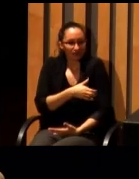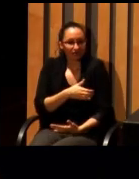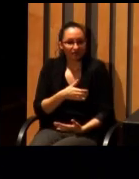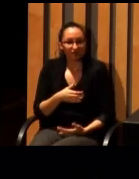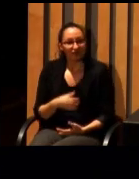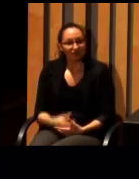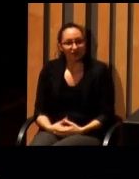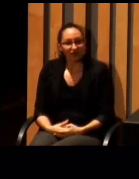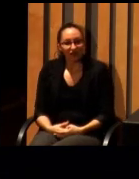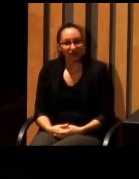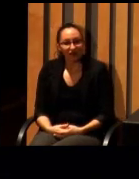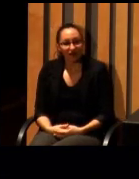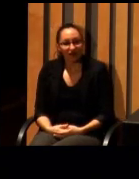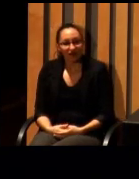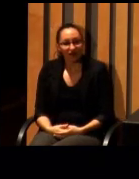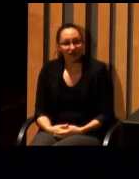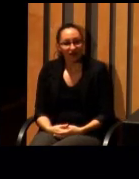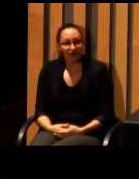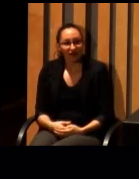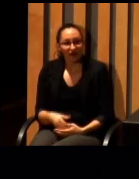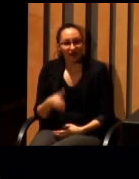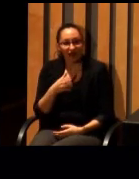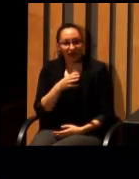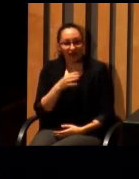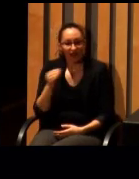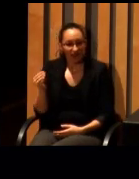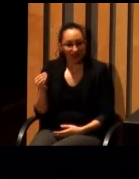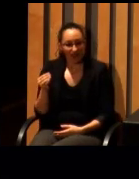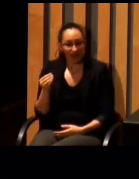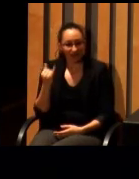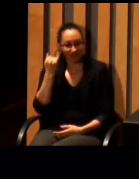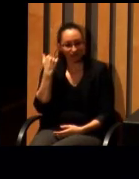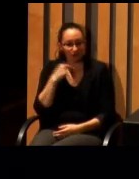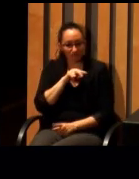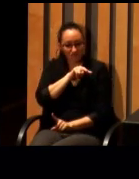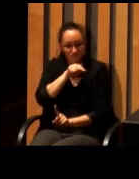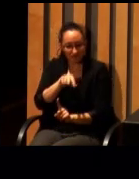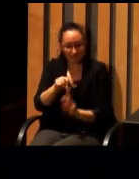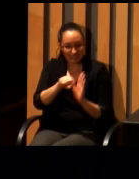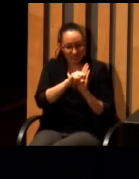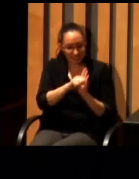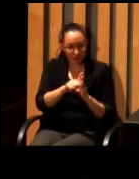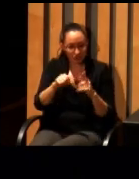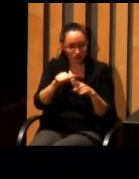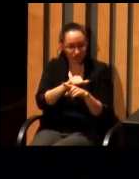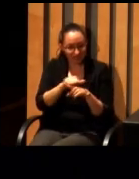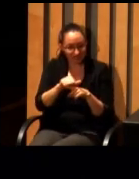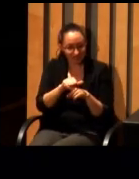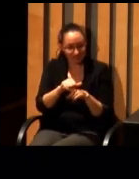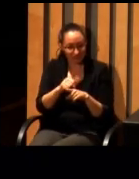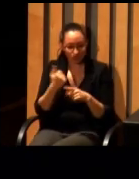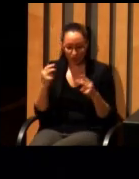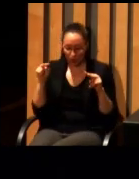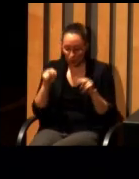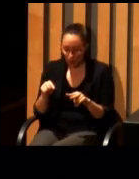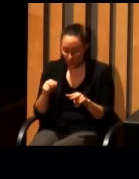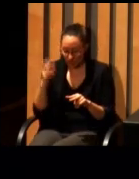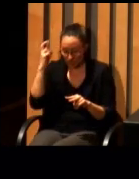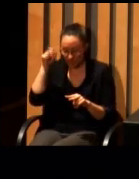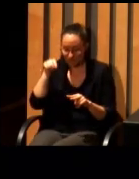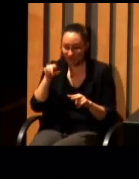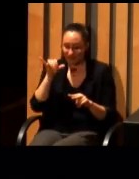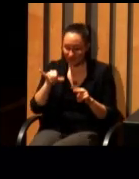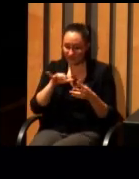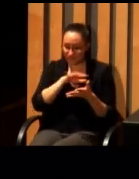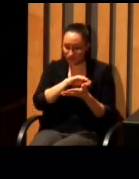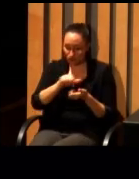together in as a community around a certain set of symbols and practices that actually destroy our community. And it's